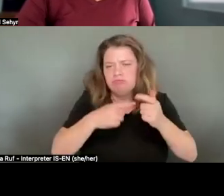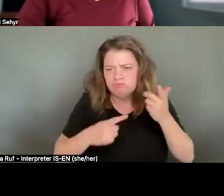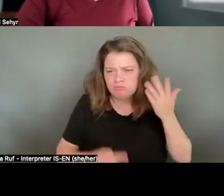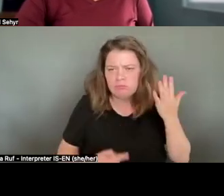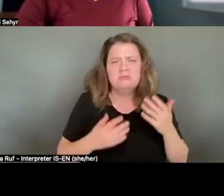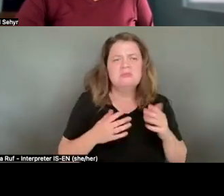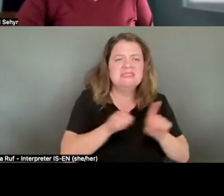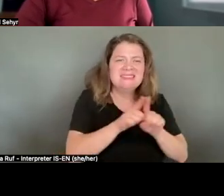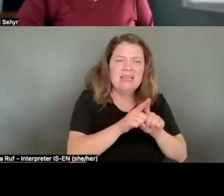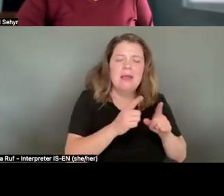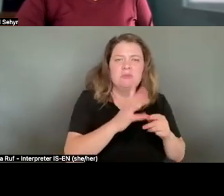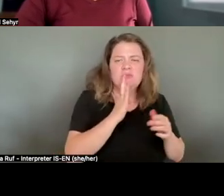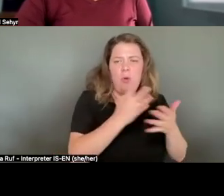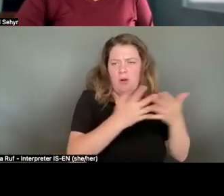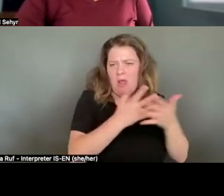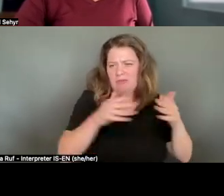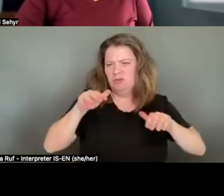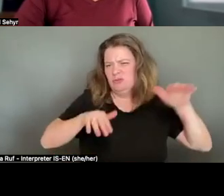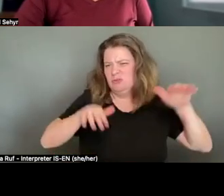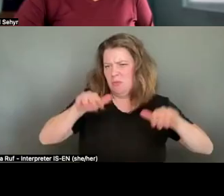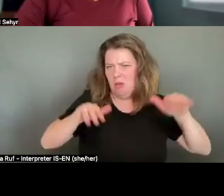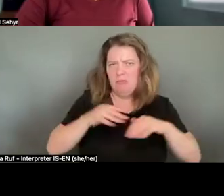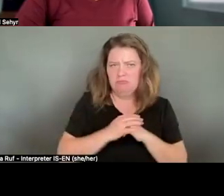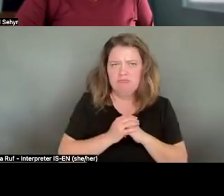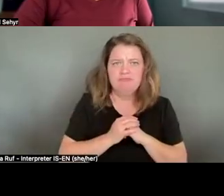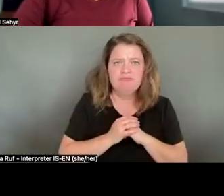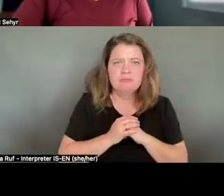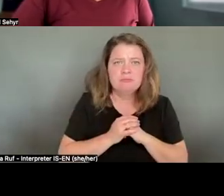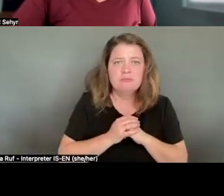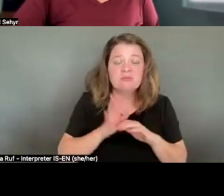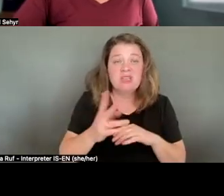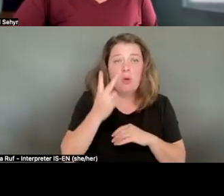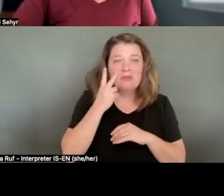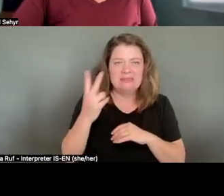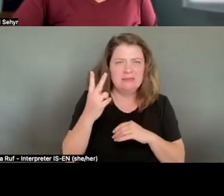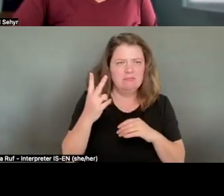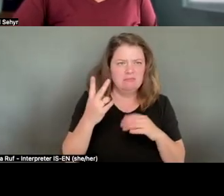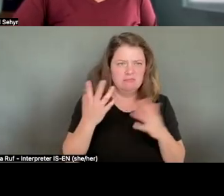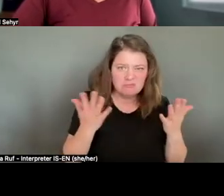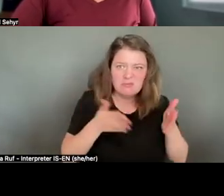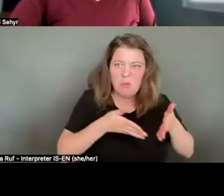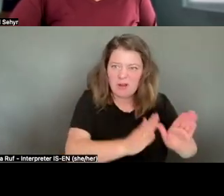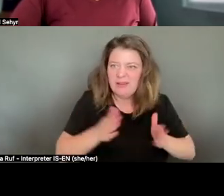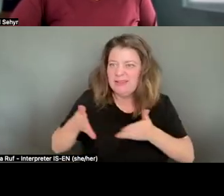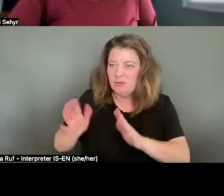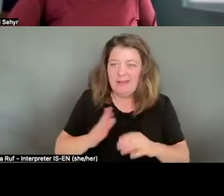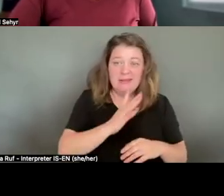conceptual properties in the structure, even across modalities.